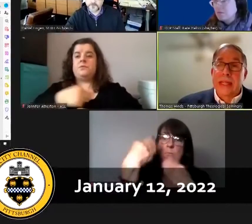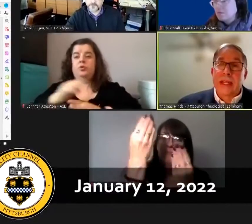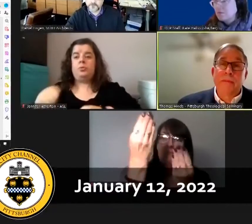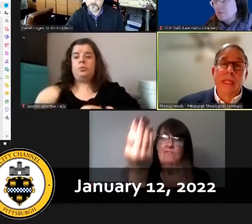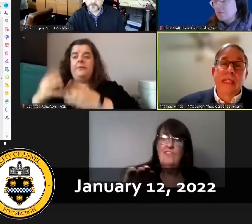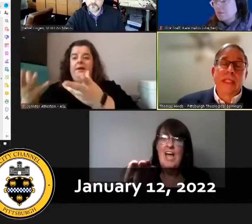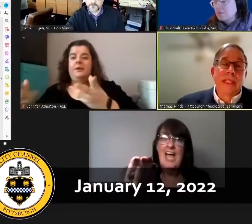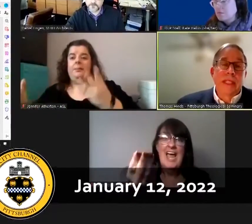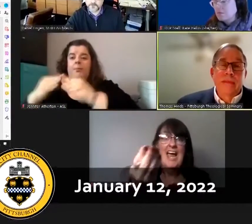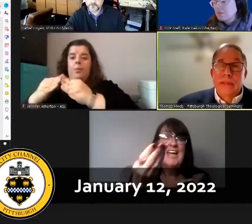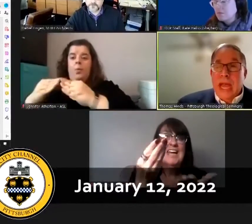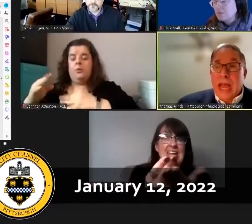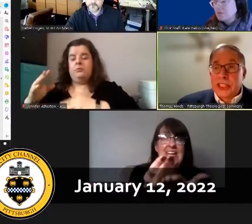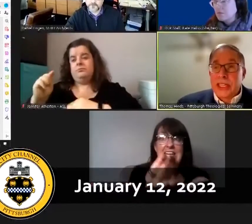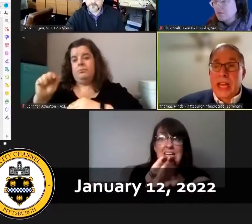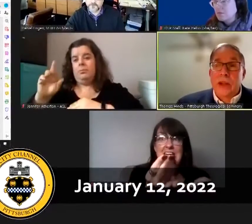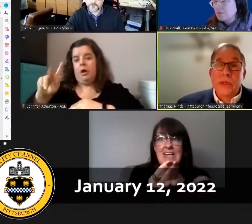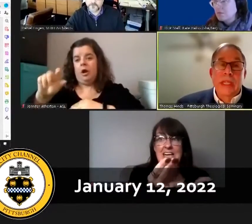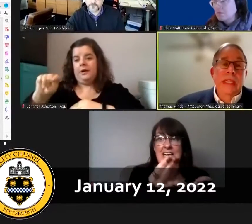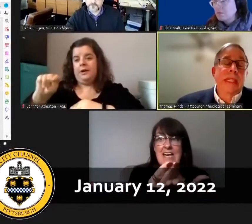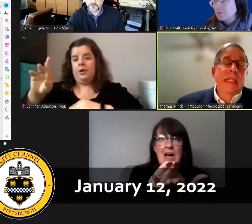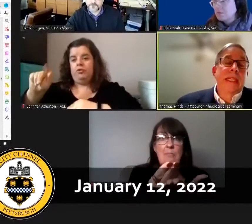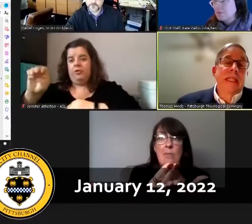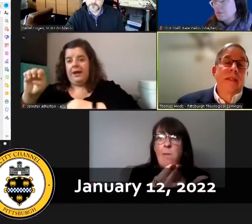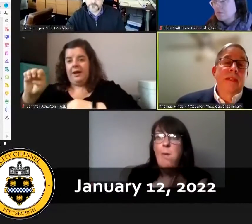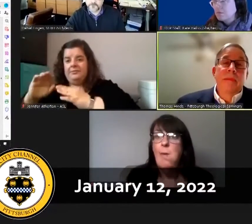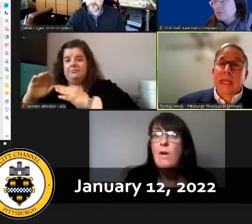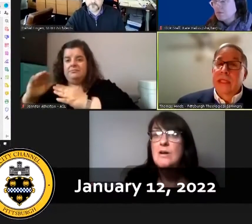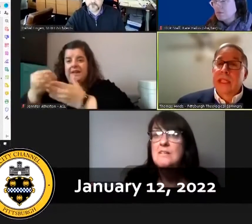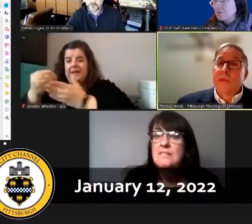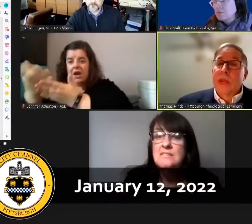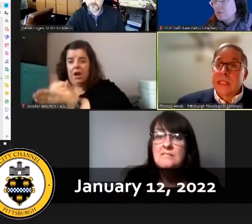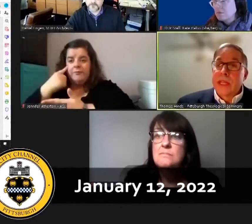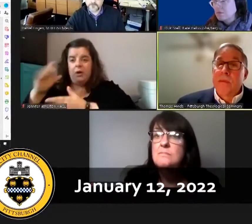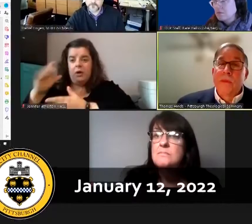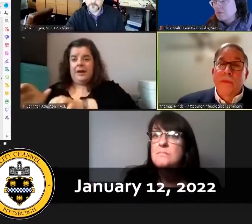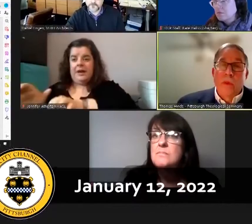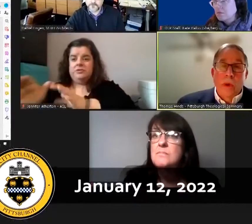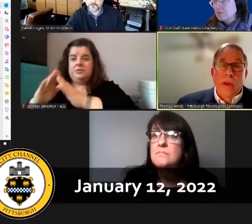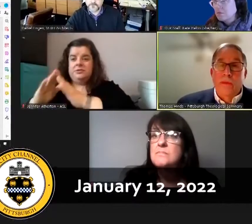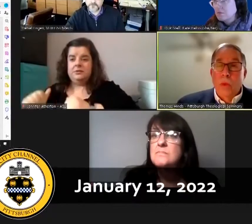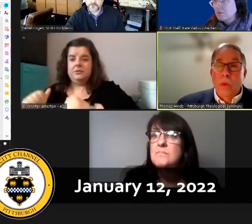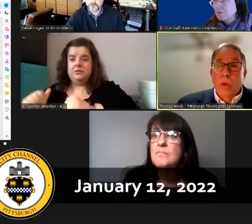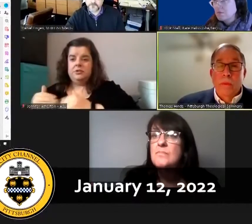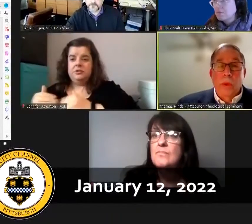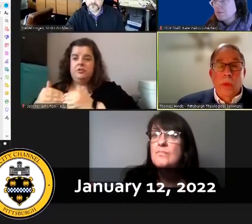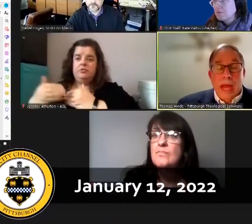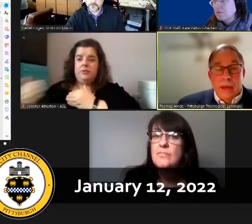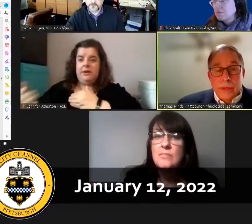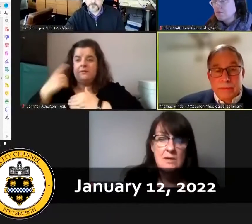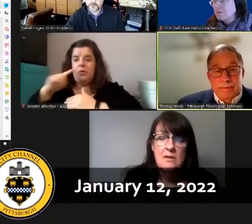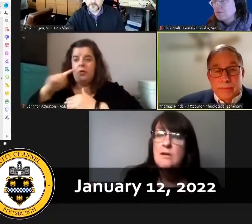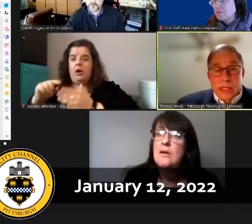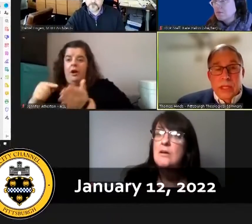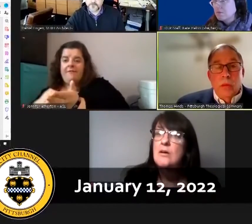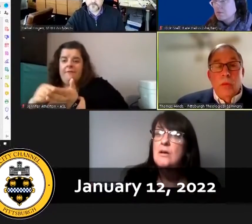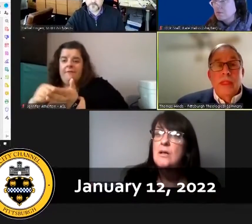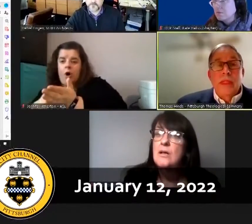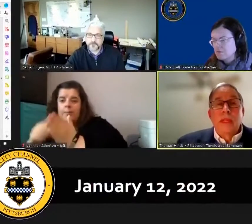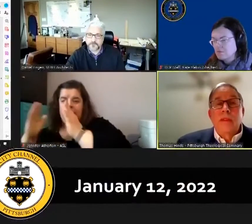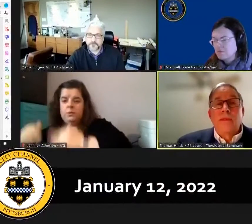income to Action Housing, and the rest of them are for affordable housing.